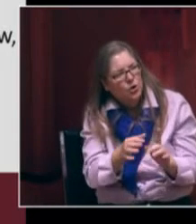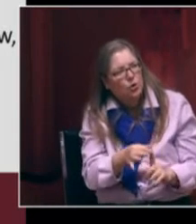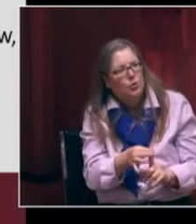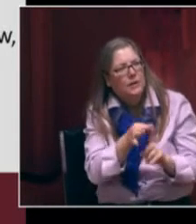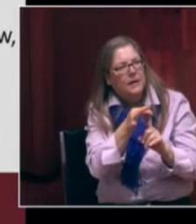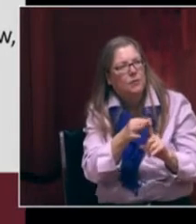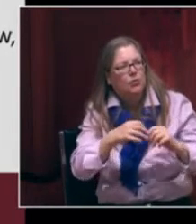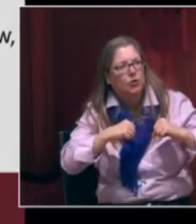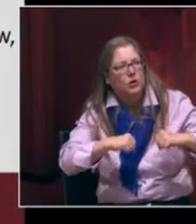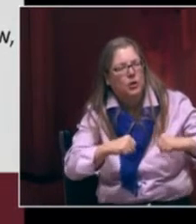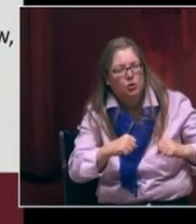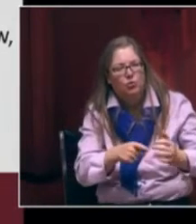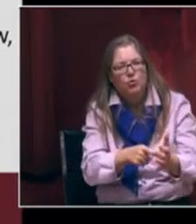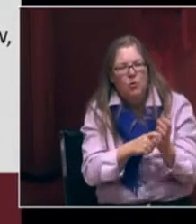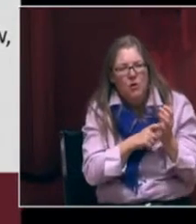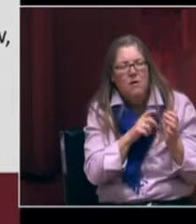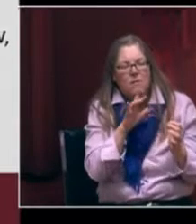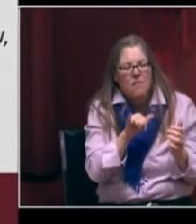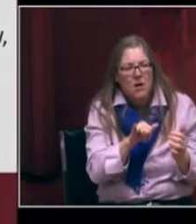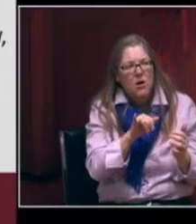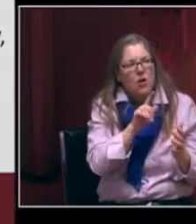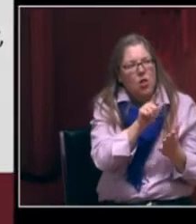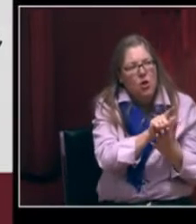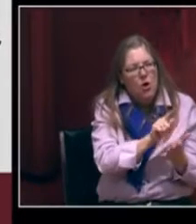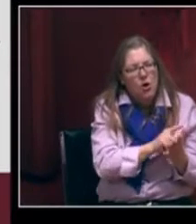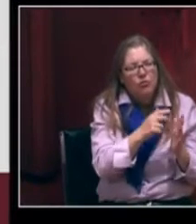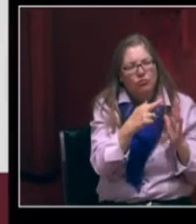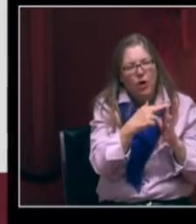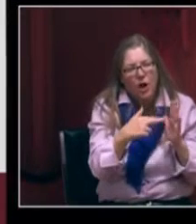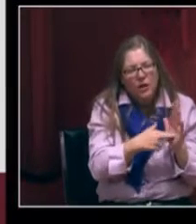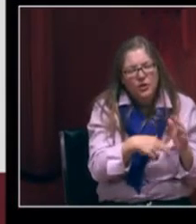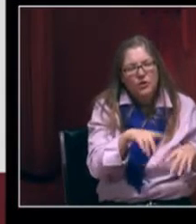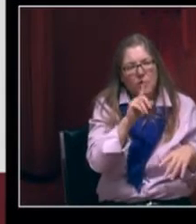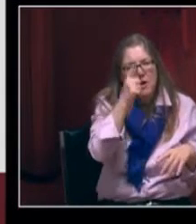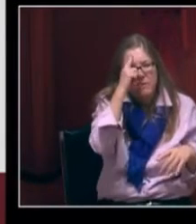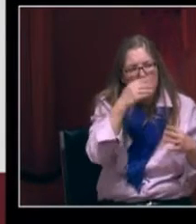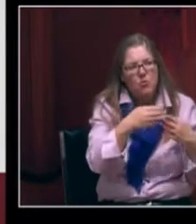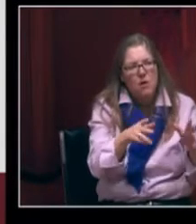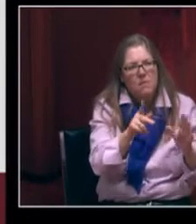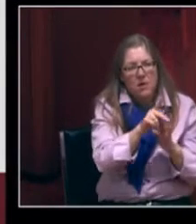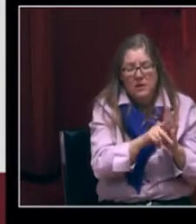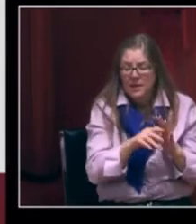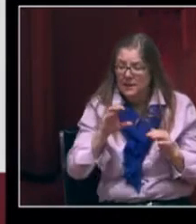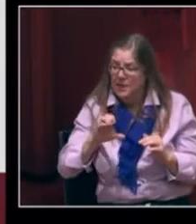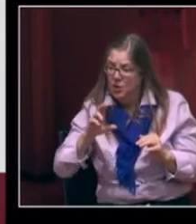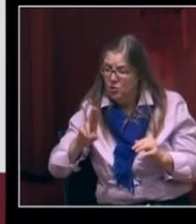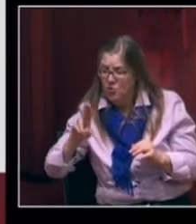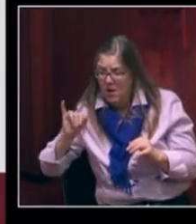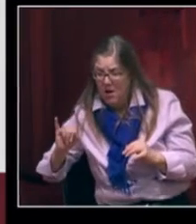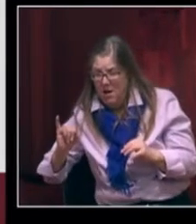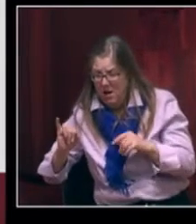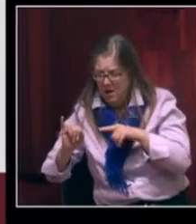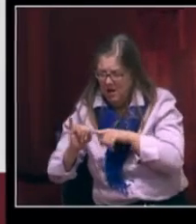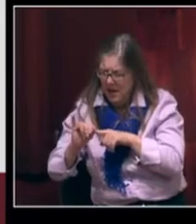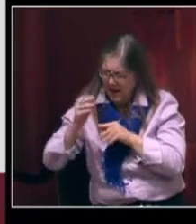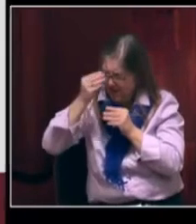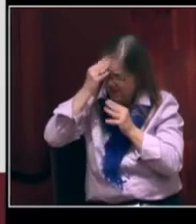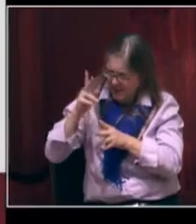protections required in law, regulation, and government-wide policy. Now, think about the basis of CUI is that if an information type